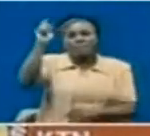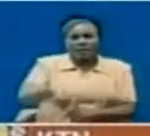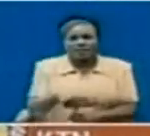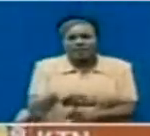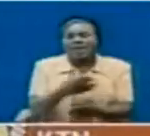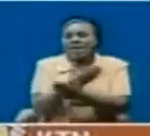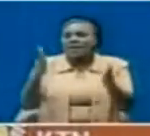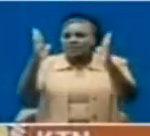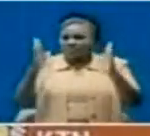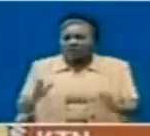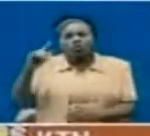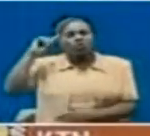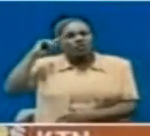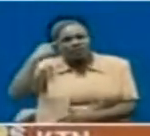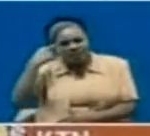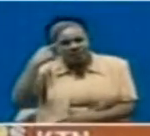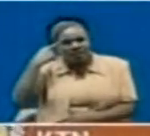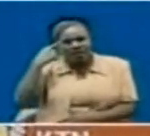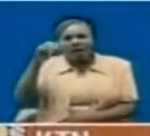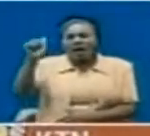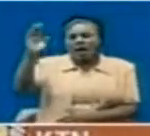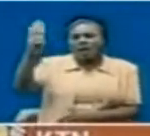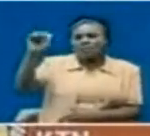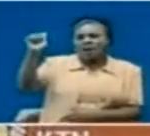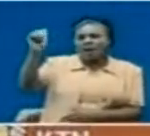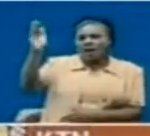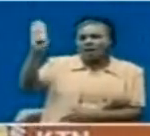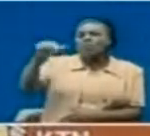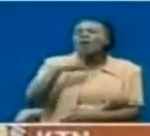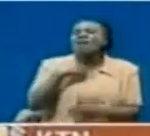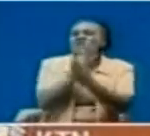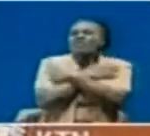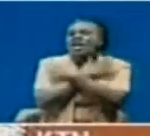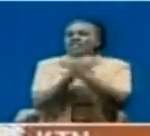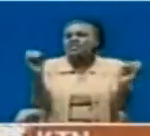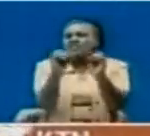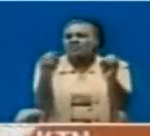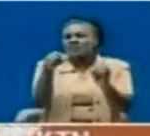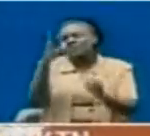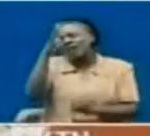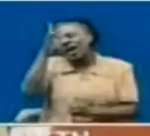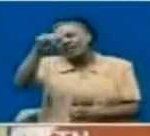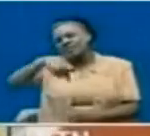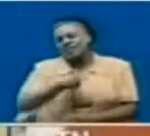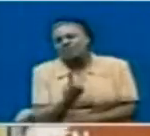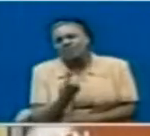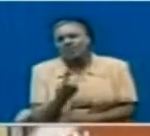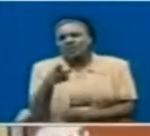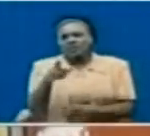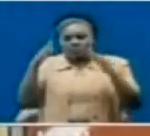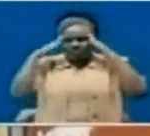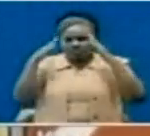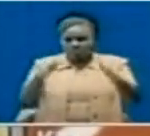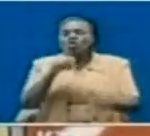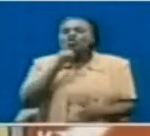And anybody thinking that Ababu Namwamba does not have friends is cheating himself. That commitment is